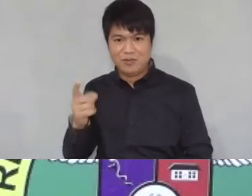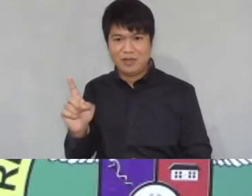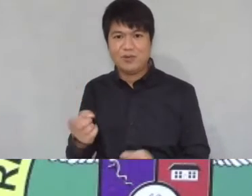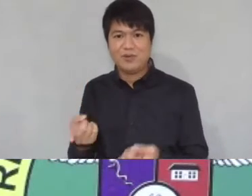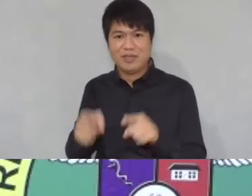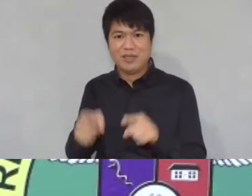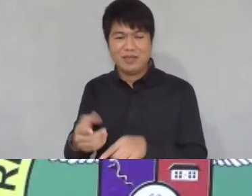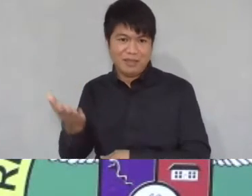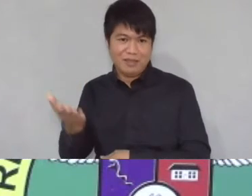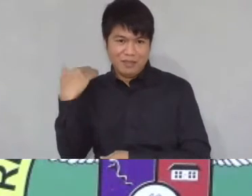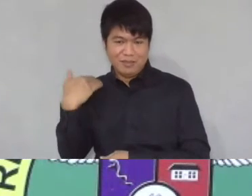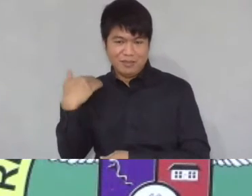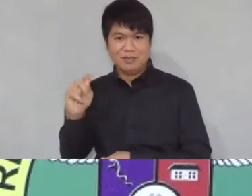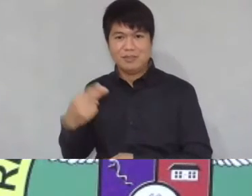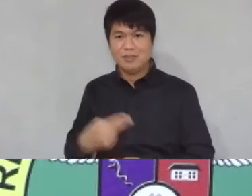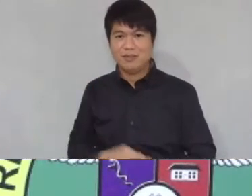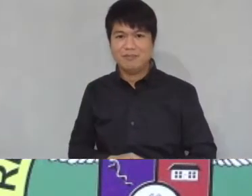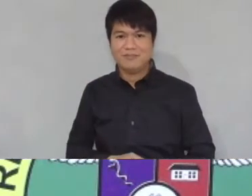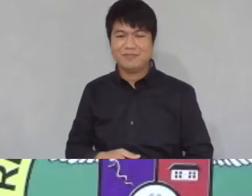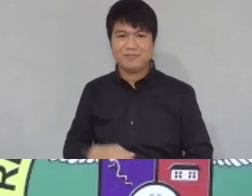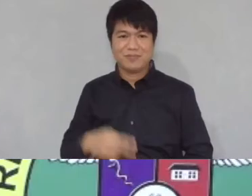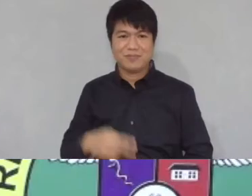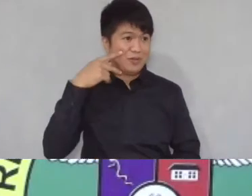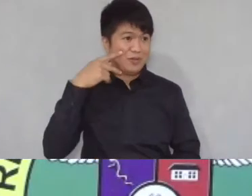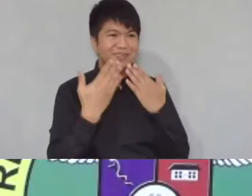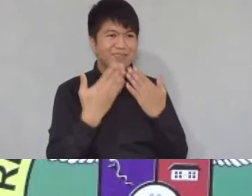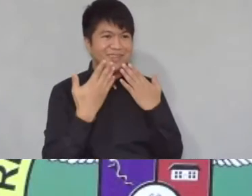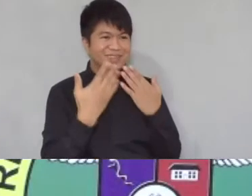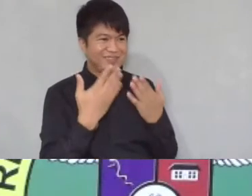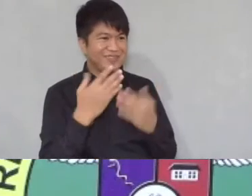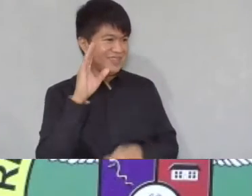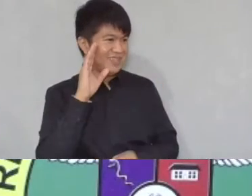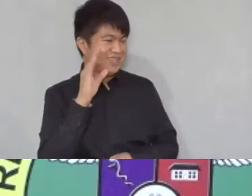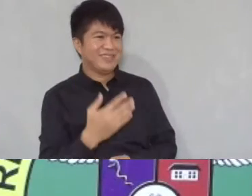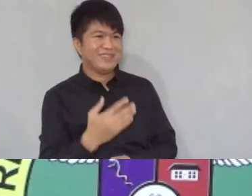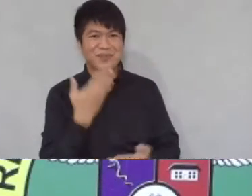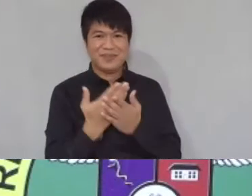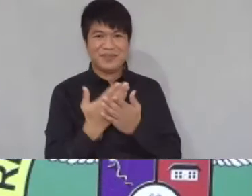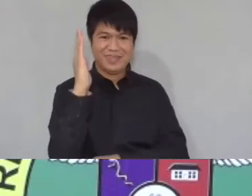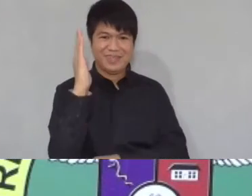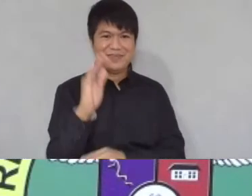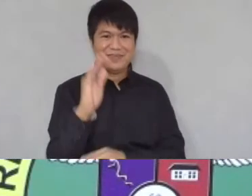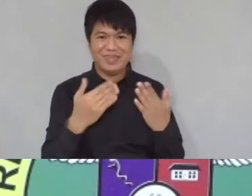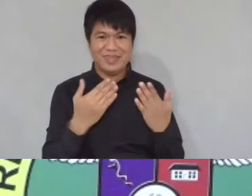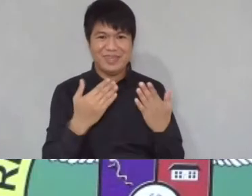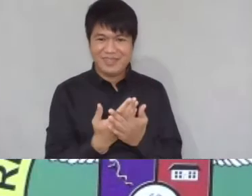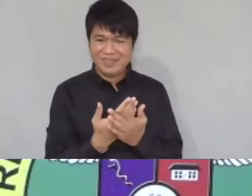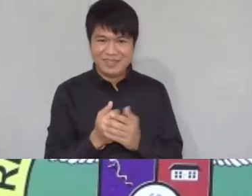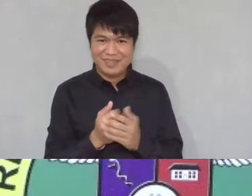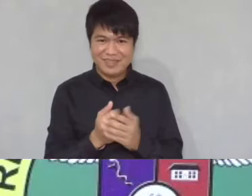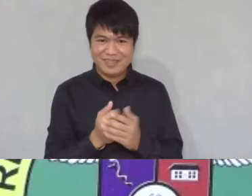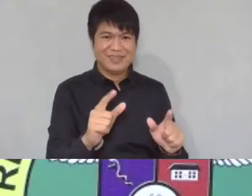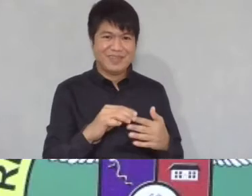Portia. Thank you, Charity. And magandang tanghali po sa ating lahat. Special